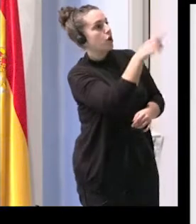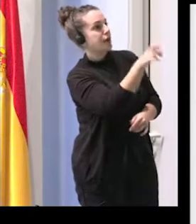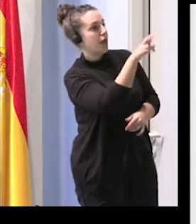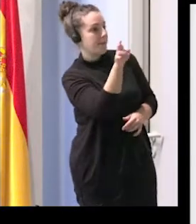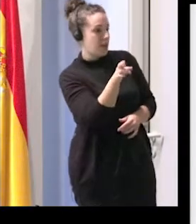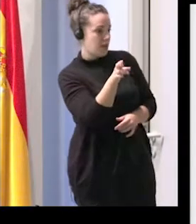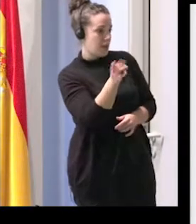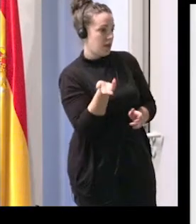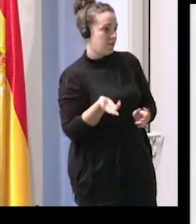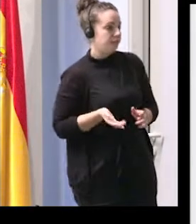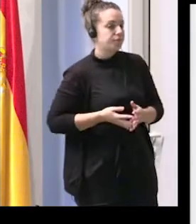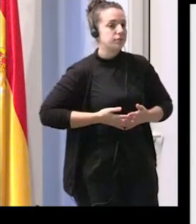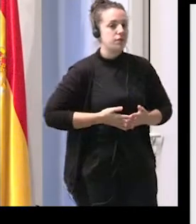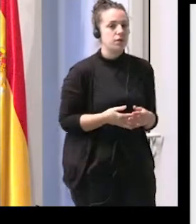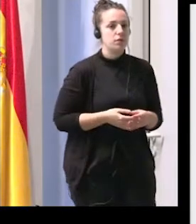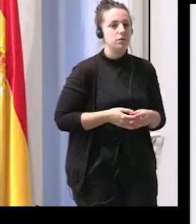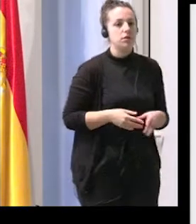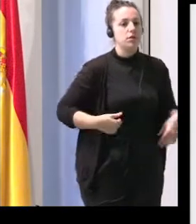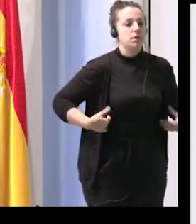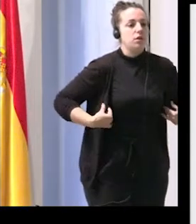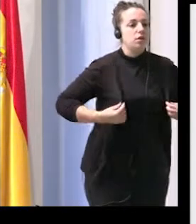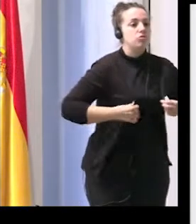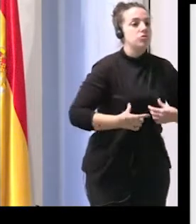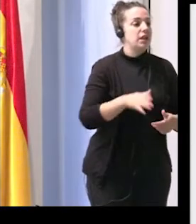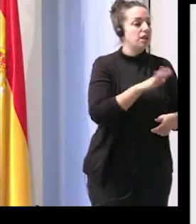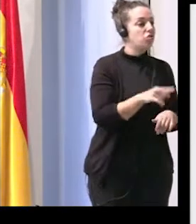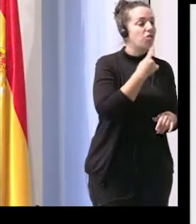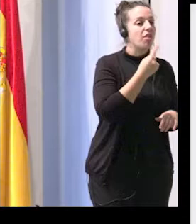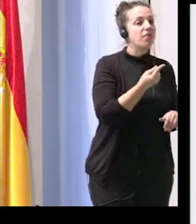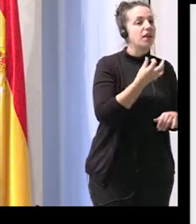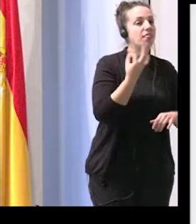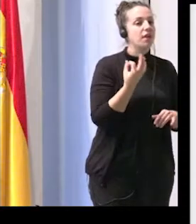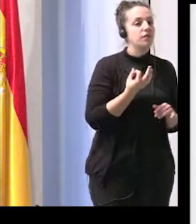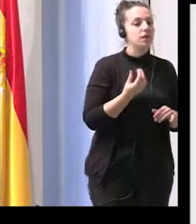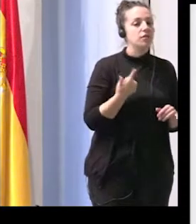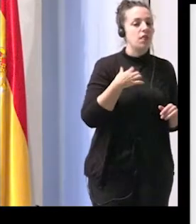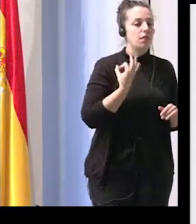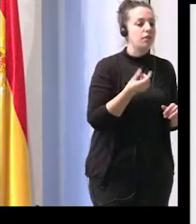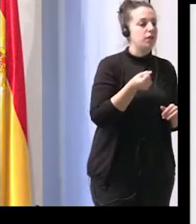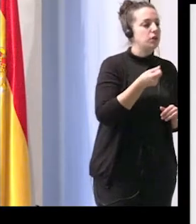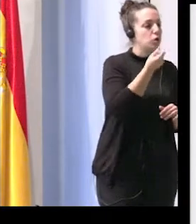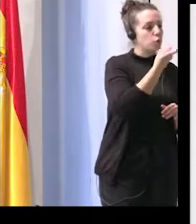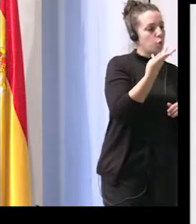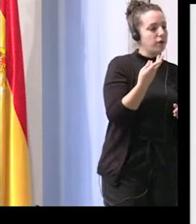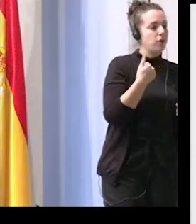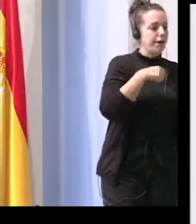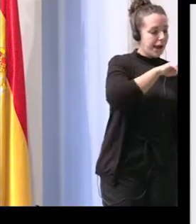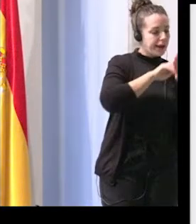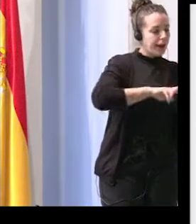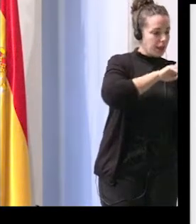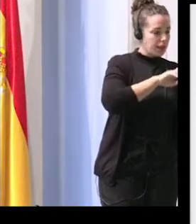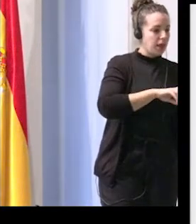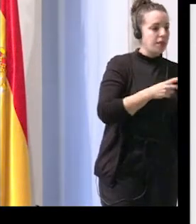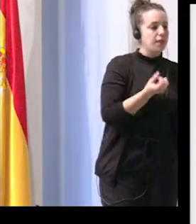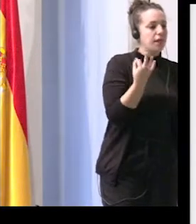digits so the amount of digits series that they could repeat back. Is it a short amount or long in terms